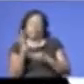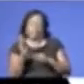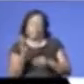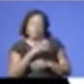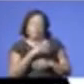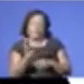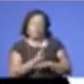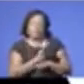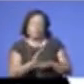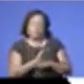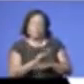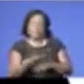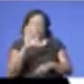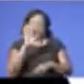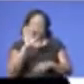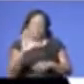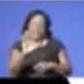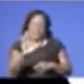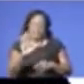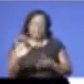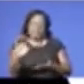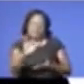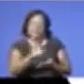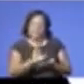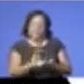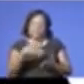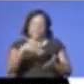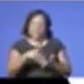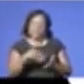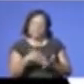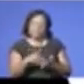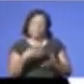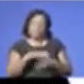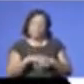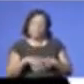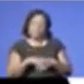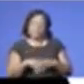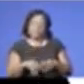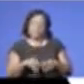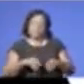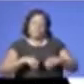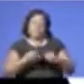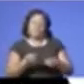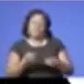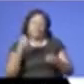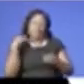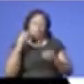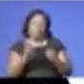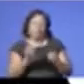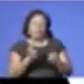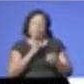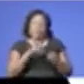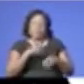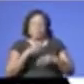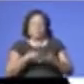$500,000 allocated to our office to spend in my constituency. Of that